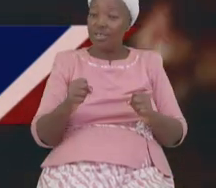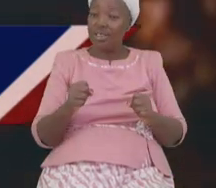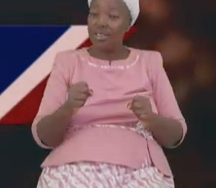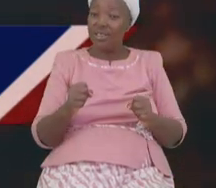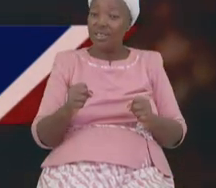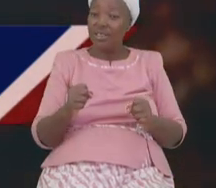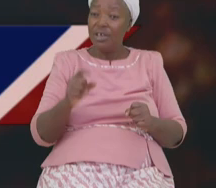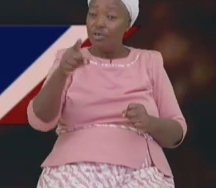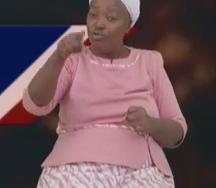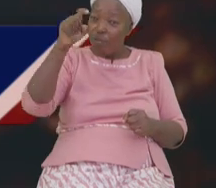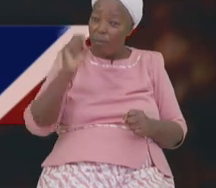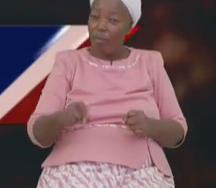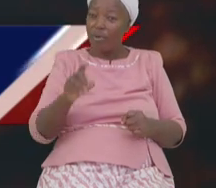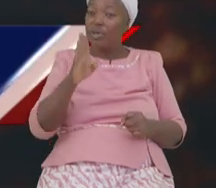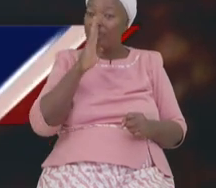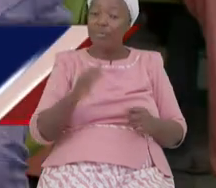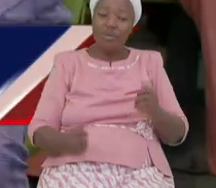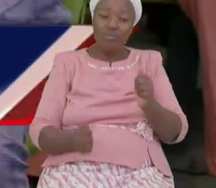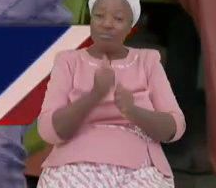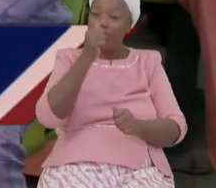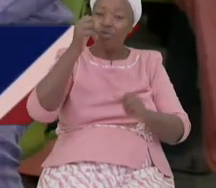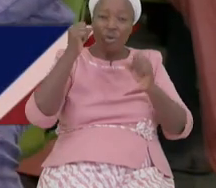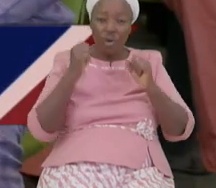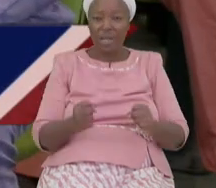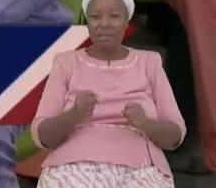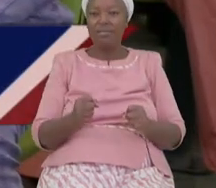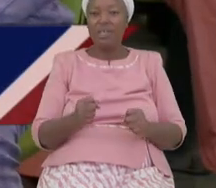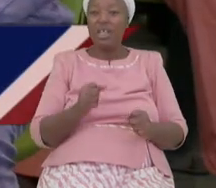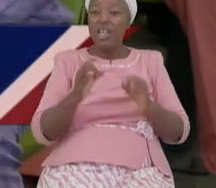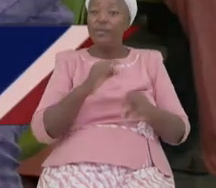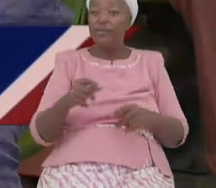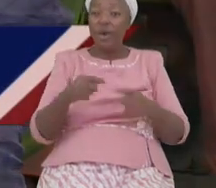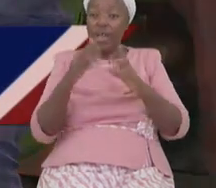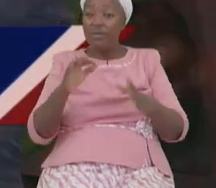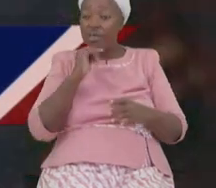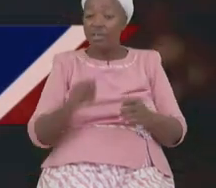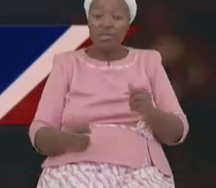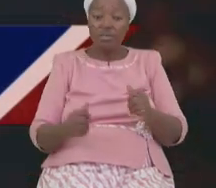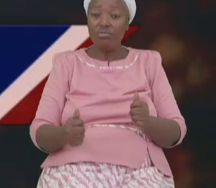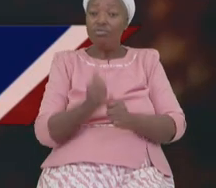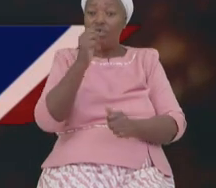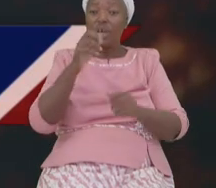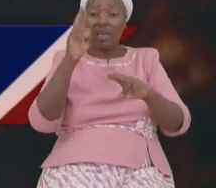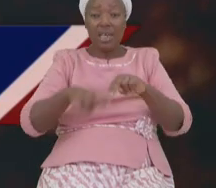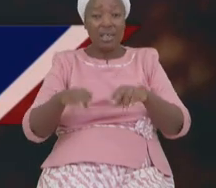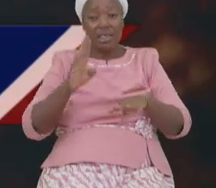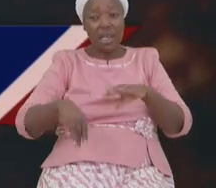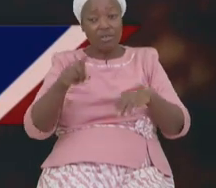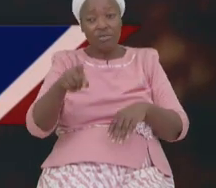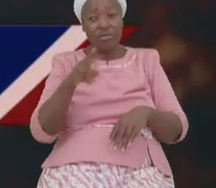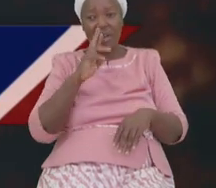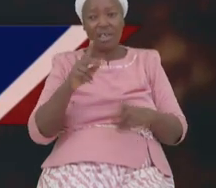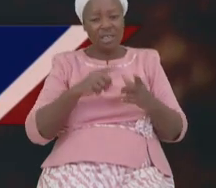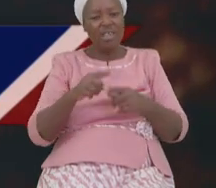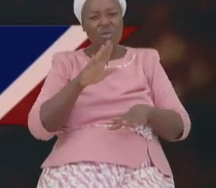you must be stronger. If your enemy is stronger than you are, they'll almost trample on you